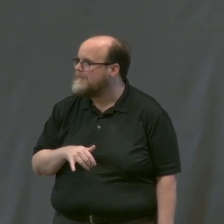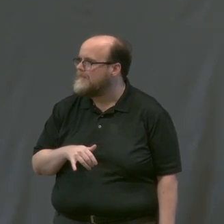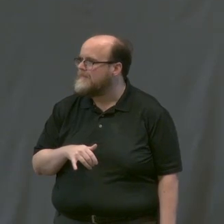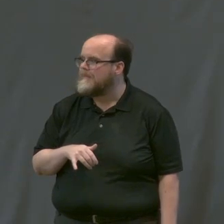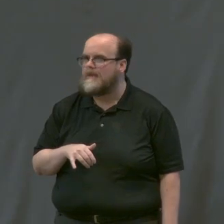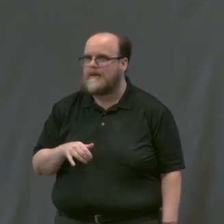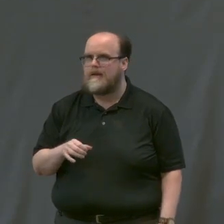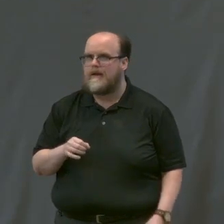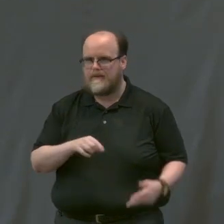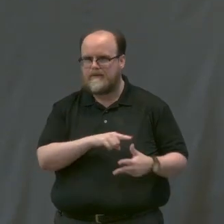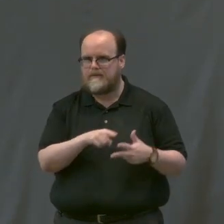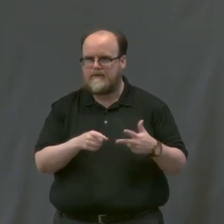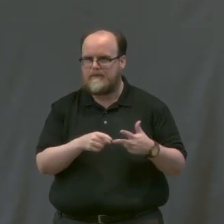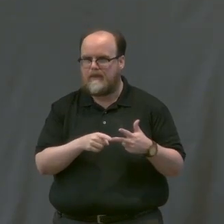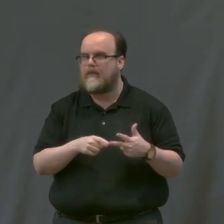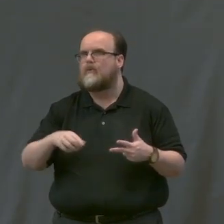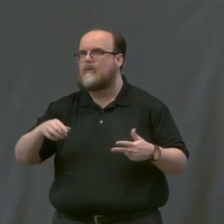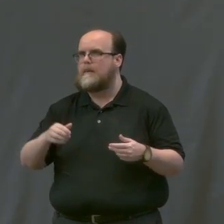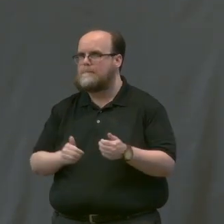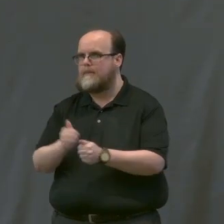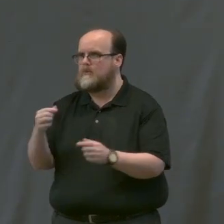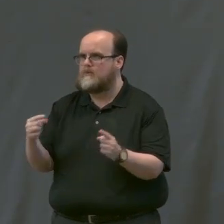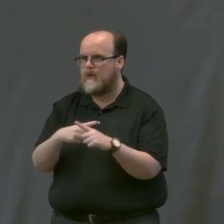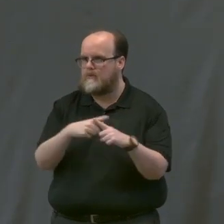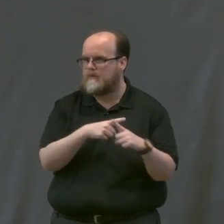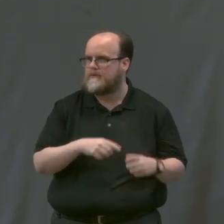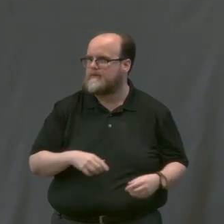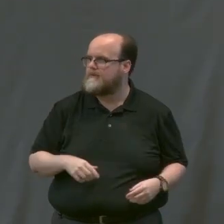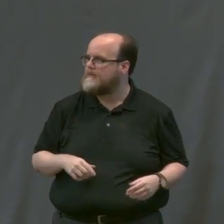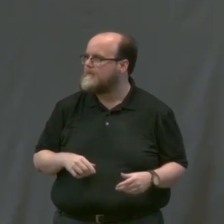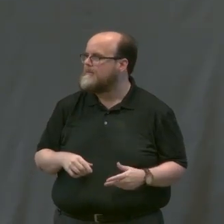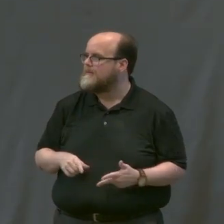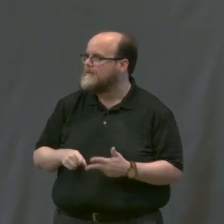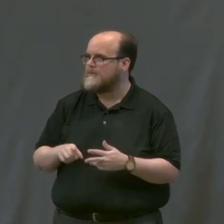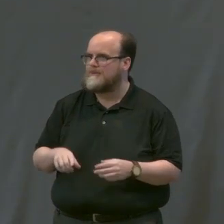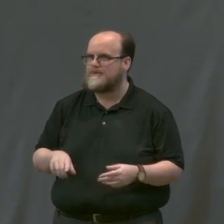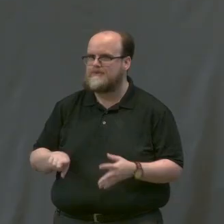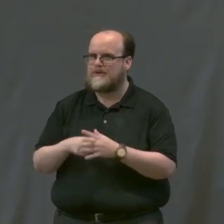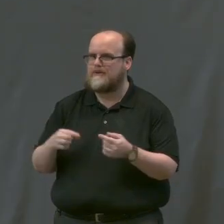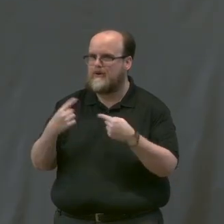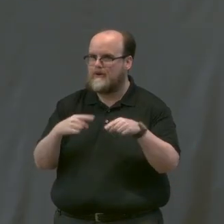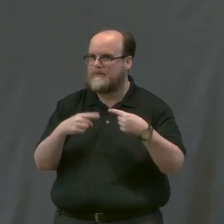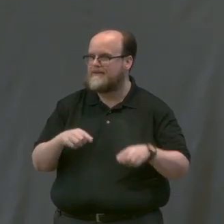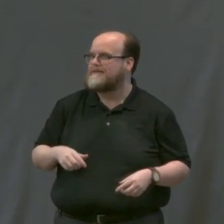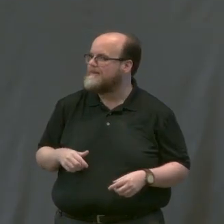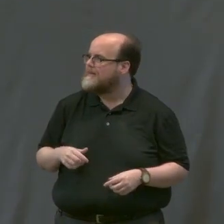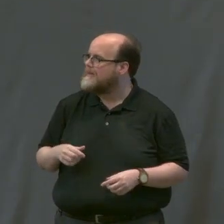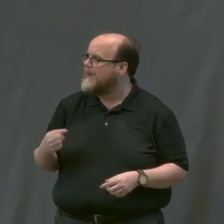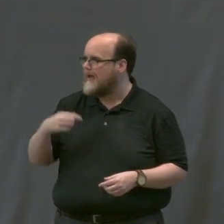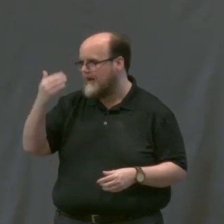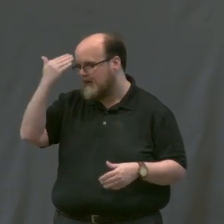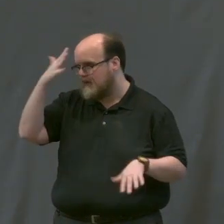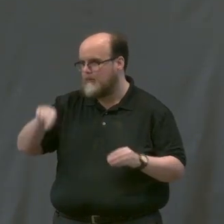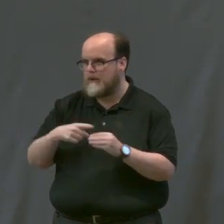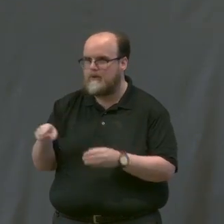Of the three verses, this is by far the most controversial. This one will start the most arguments because I don't know about you,